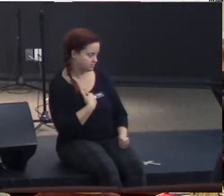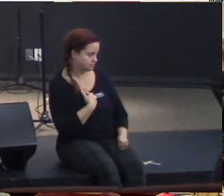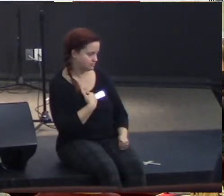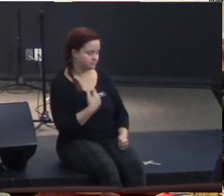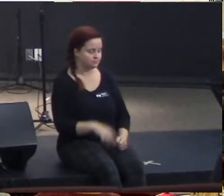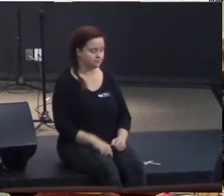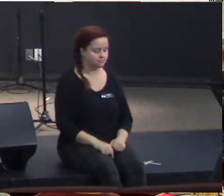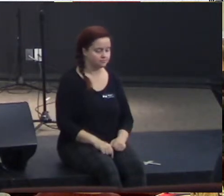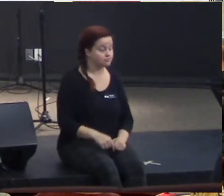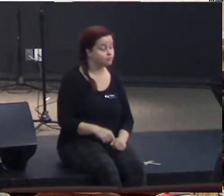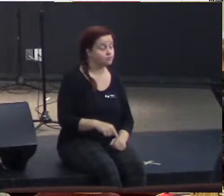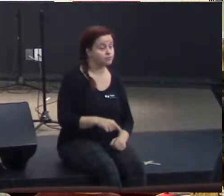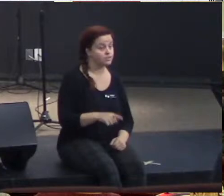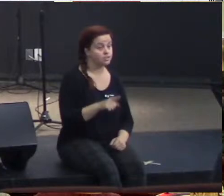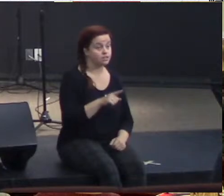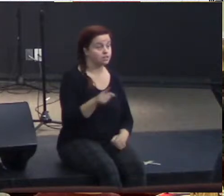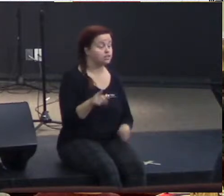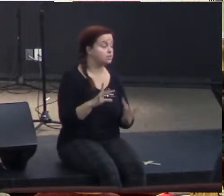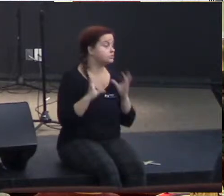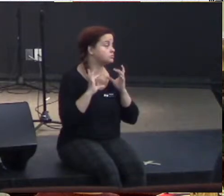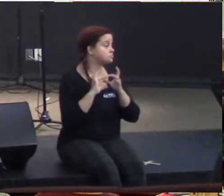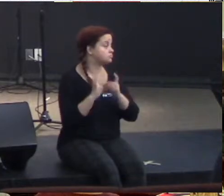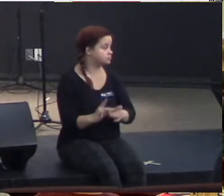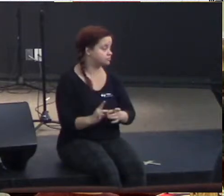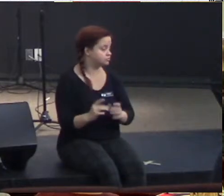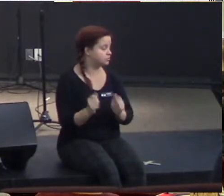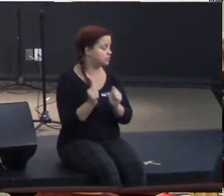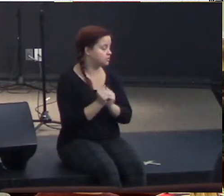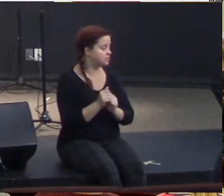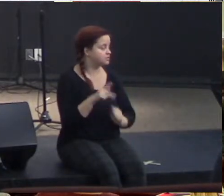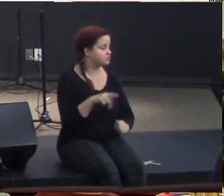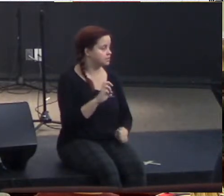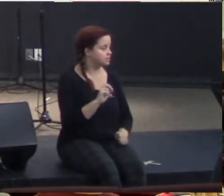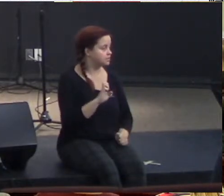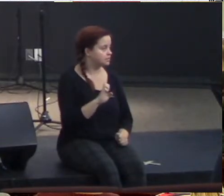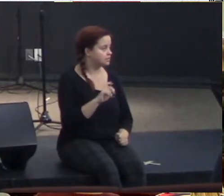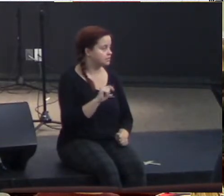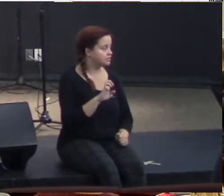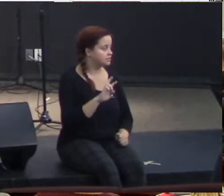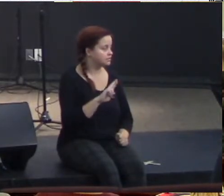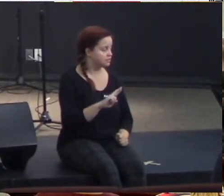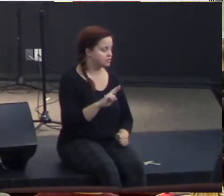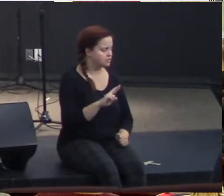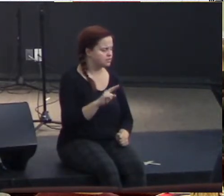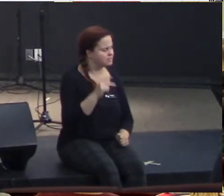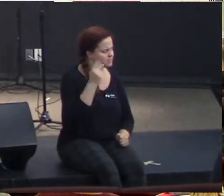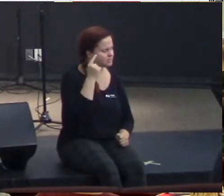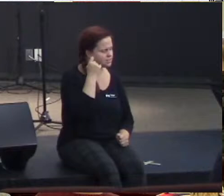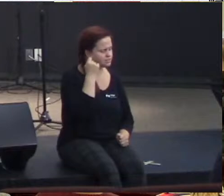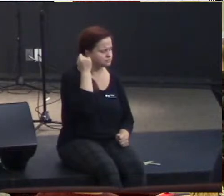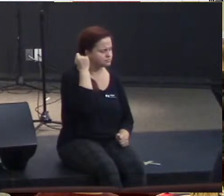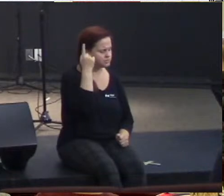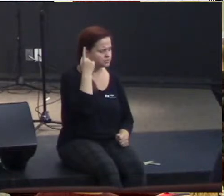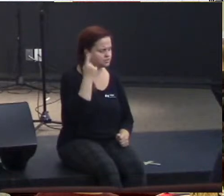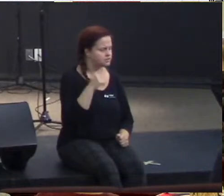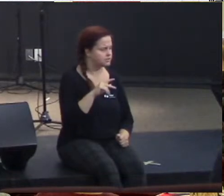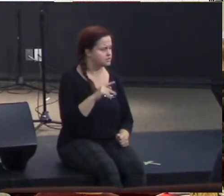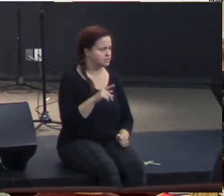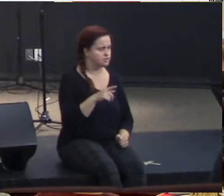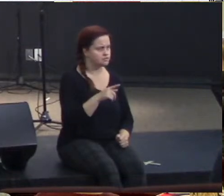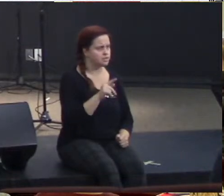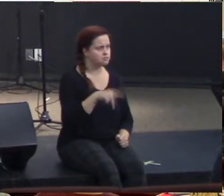He's in alignment there with Peter. He recognizes that Peter is starting to see reality for what it really is.